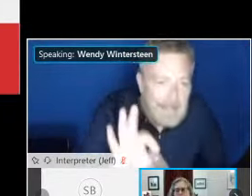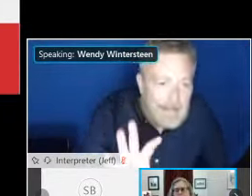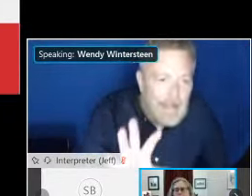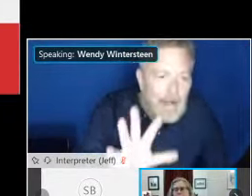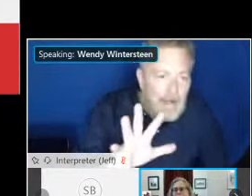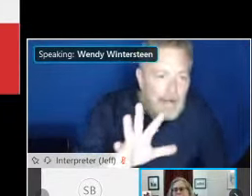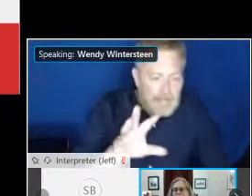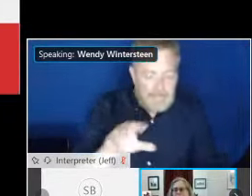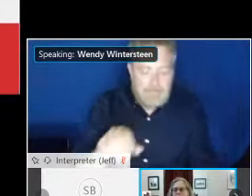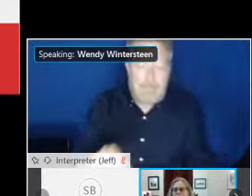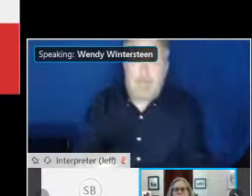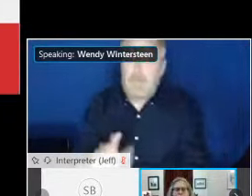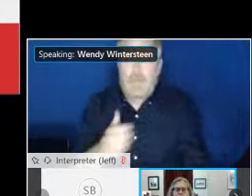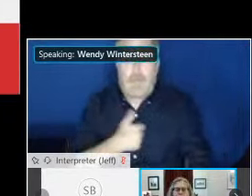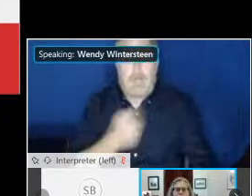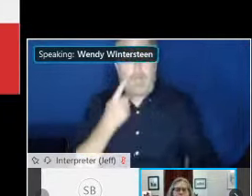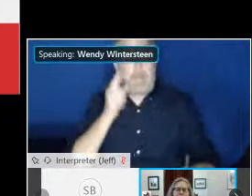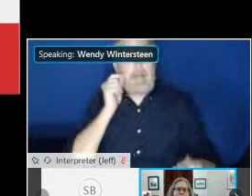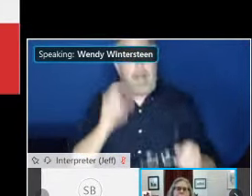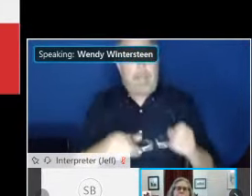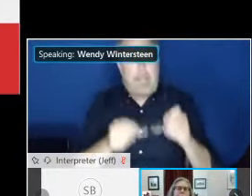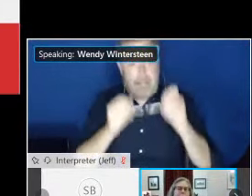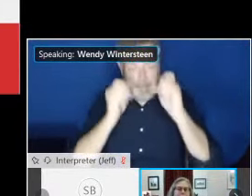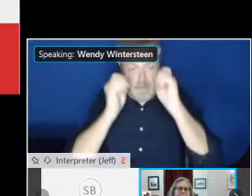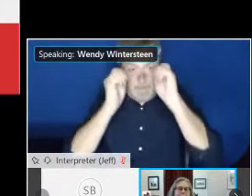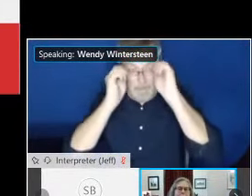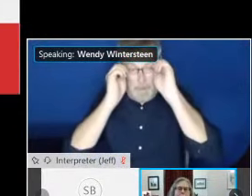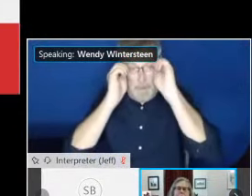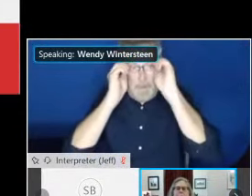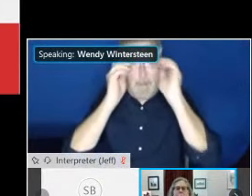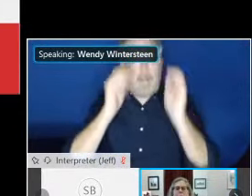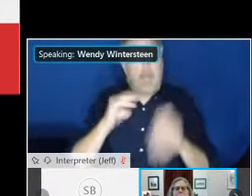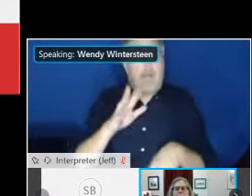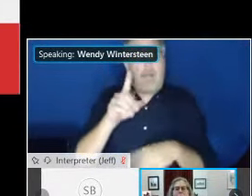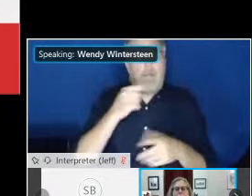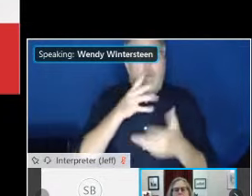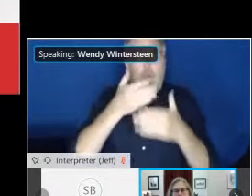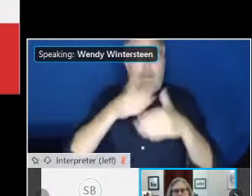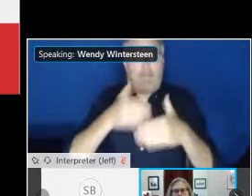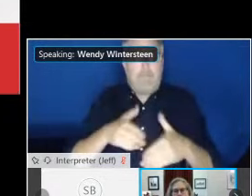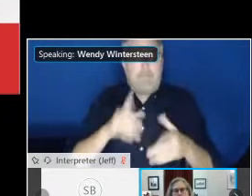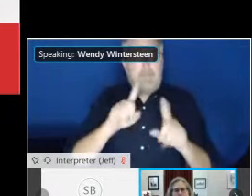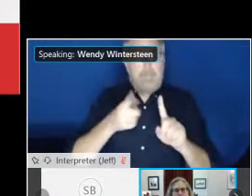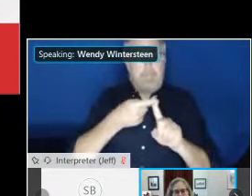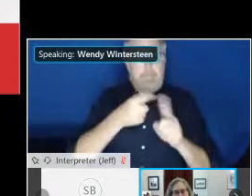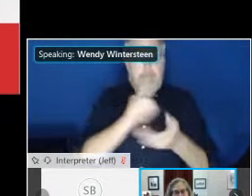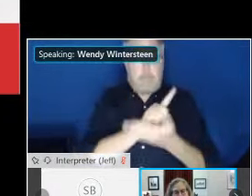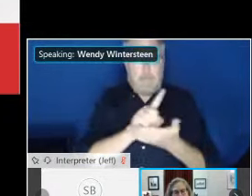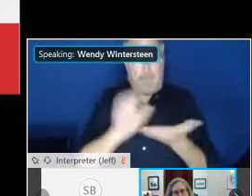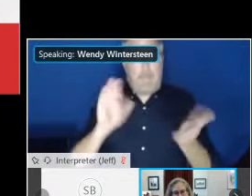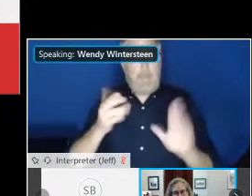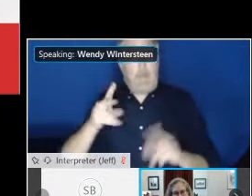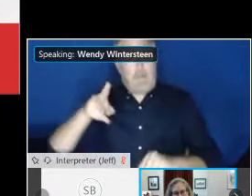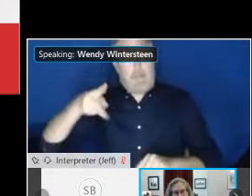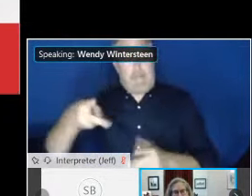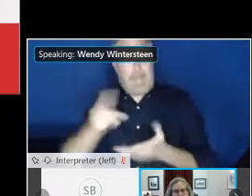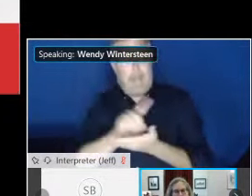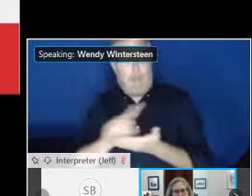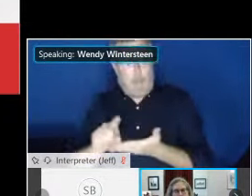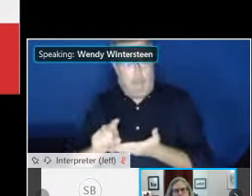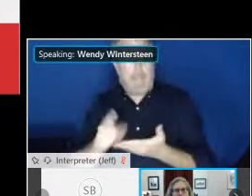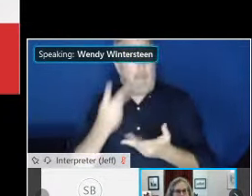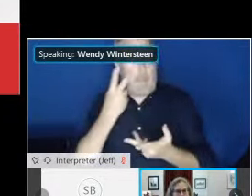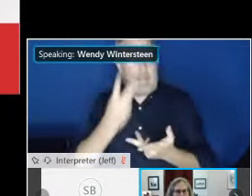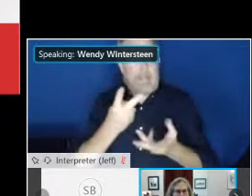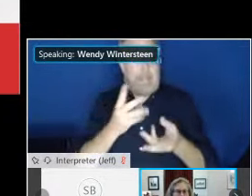18.5% positivity rate. When we break it down by the first week versus the second week of the semester, you